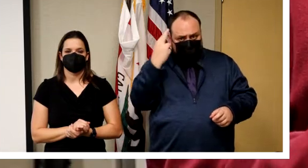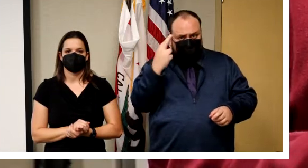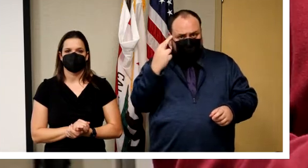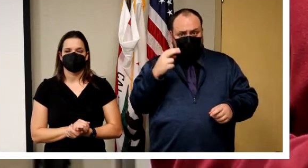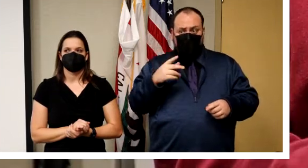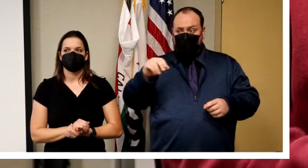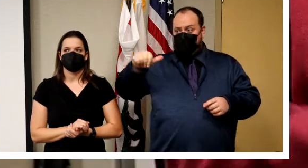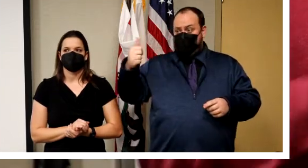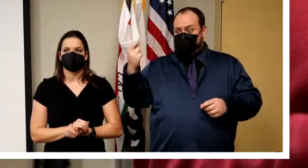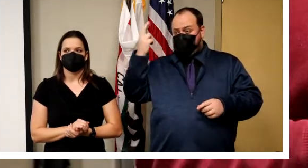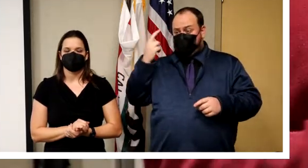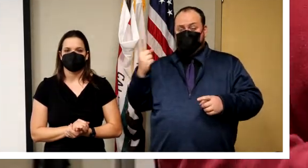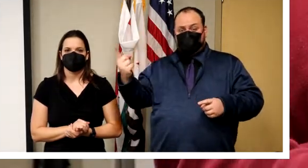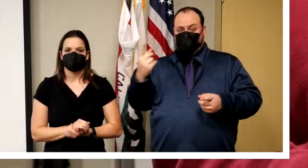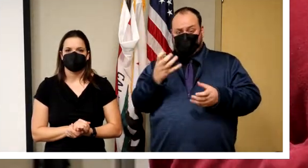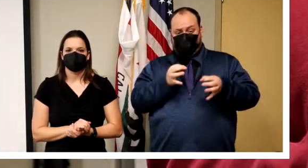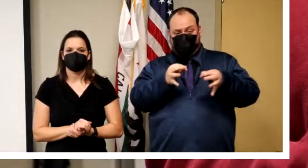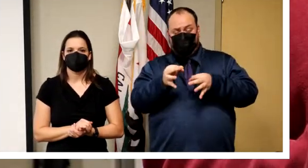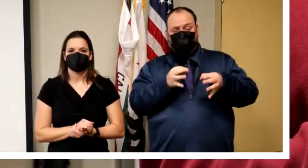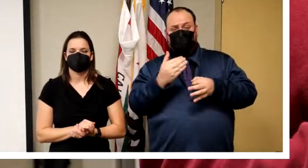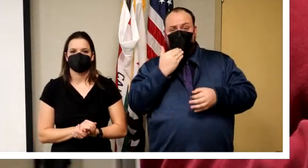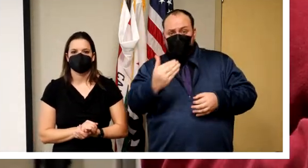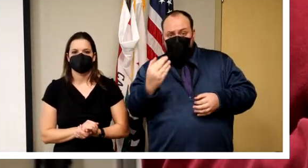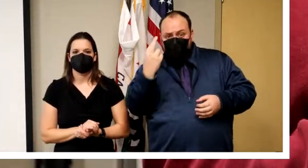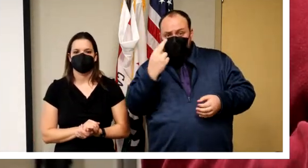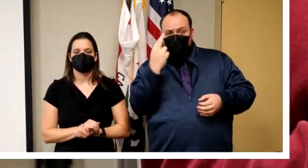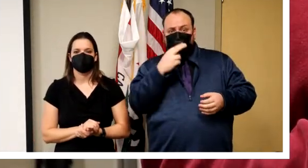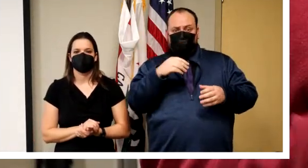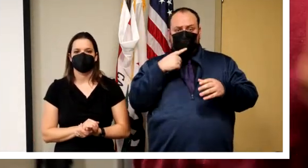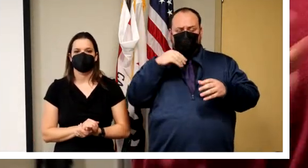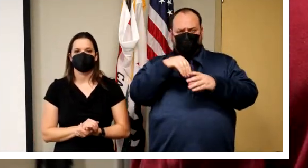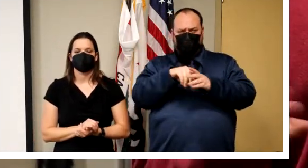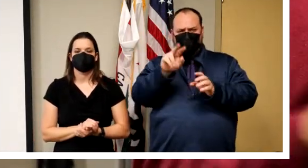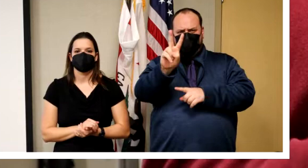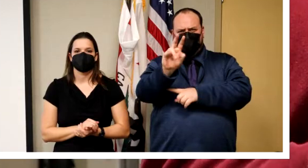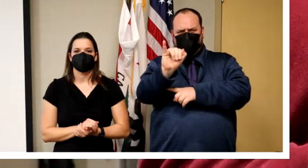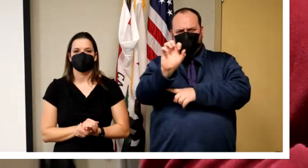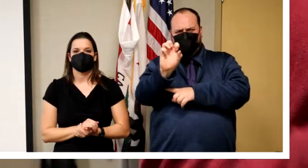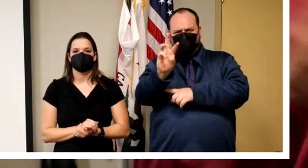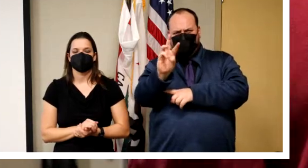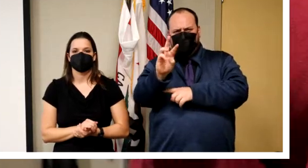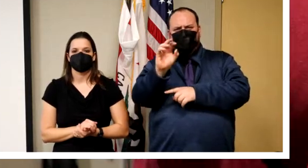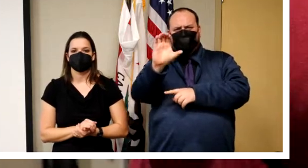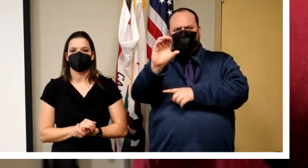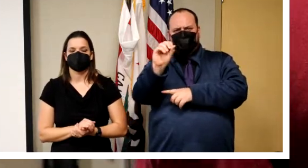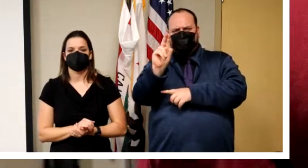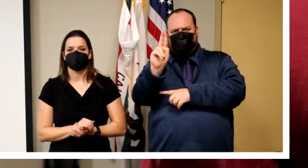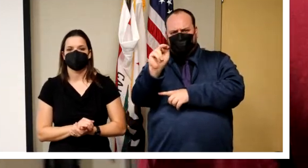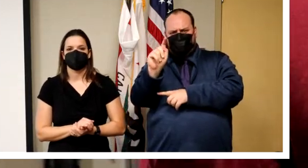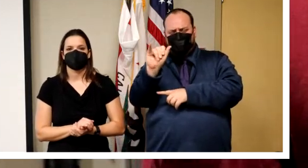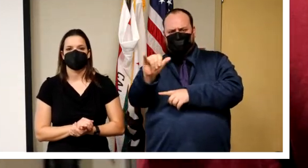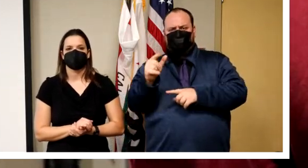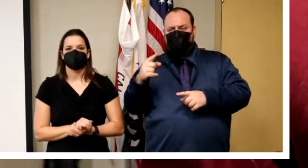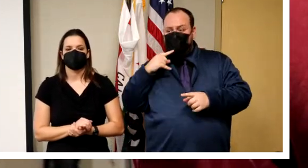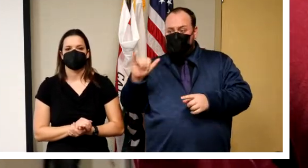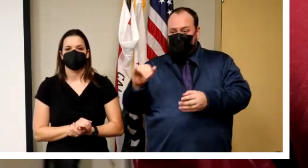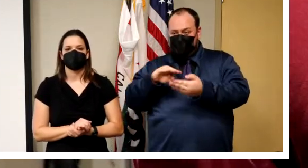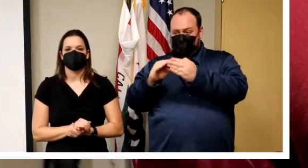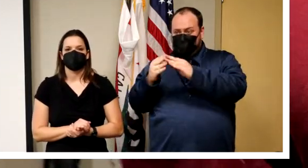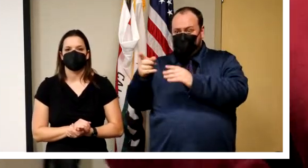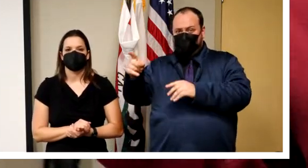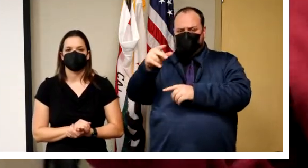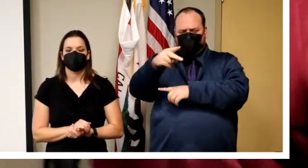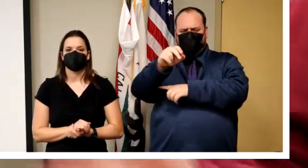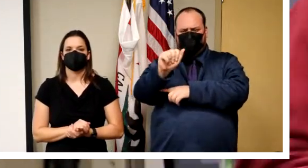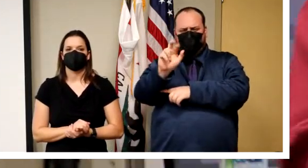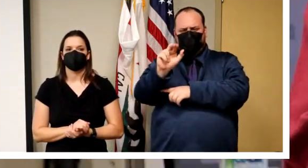good reason that I'm dealing with, or just finished dealing with, was in Butte County. For those of you who are familiar with this community of Paradise, completely burned down,